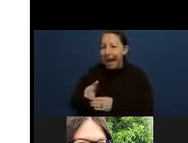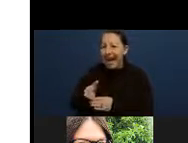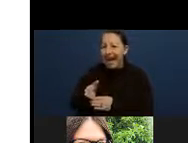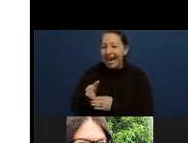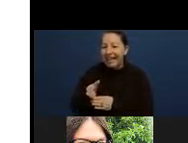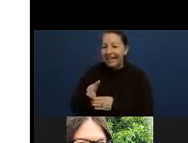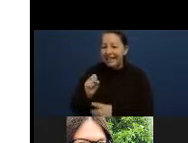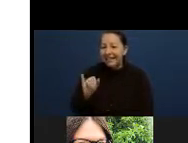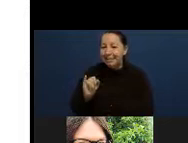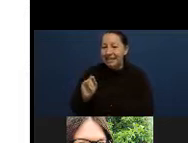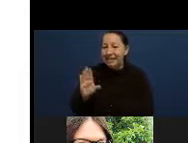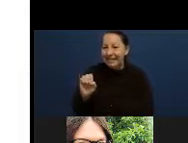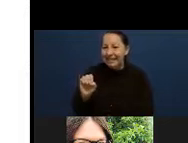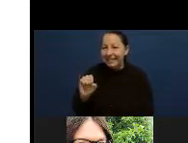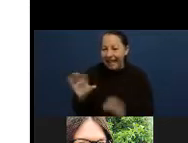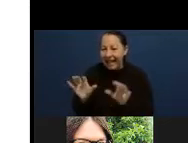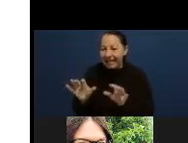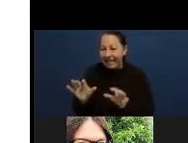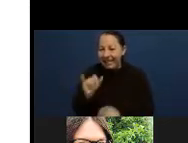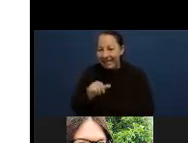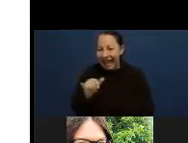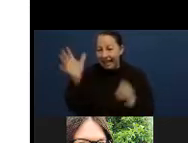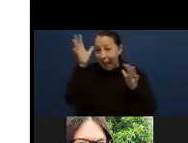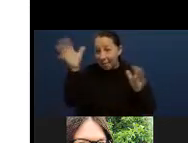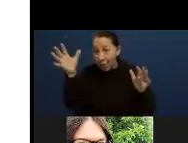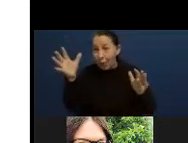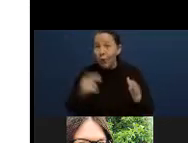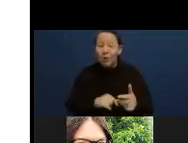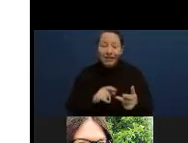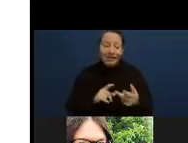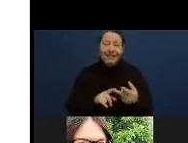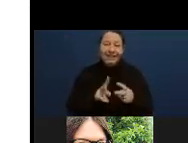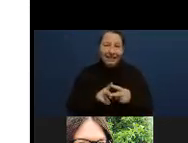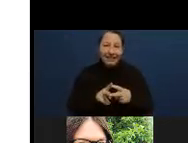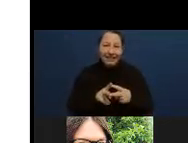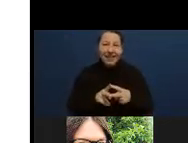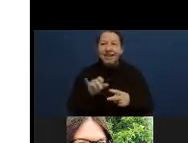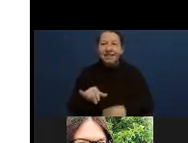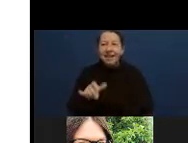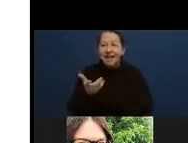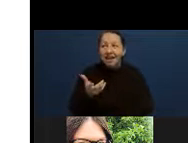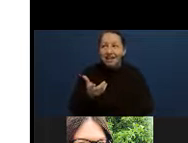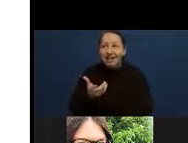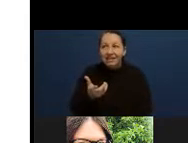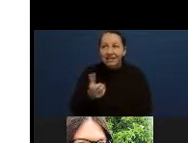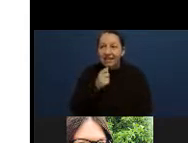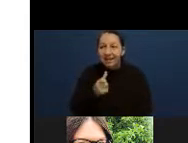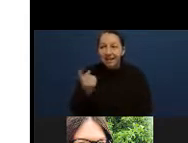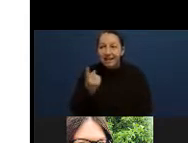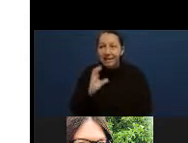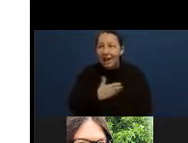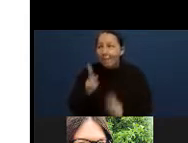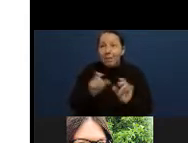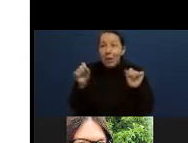and moose. And that's not something that our people are even able to do right